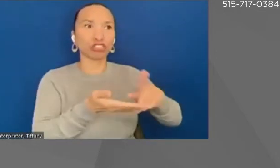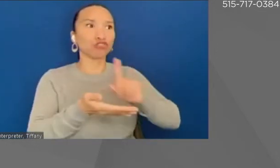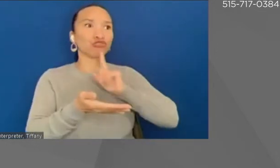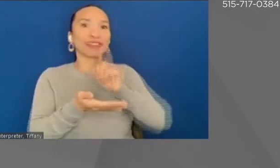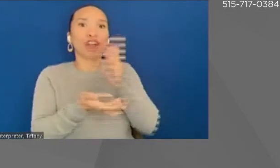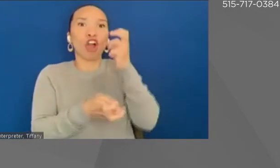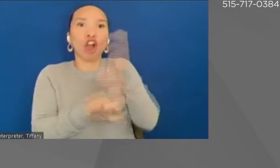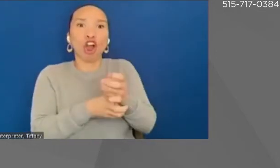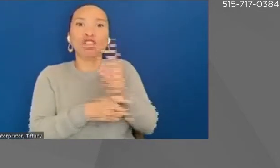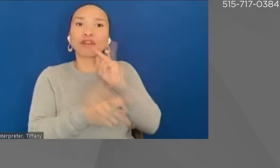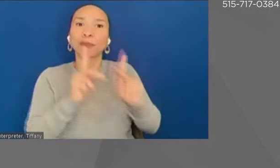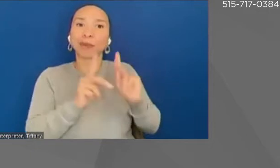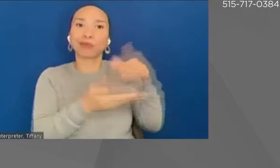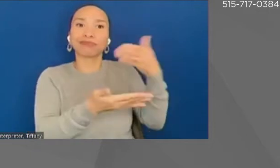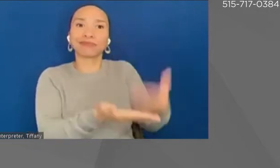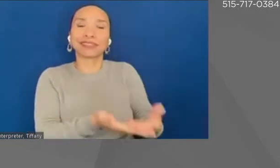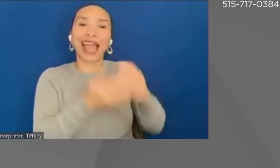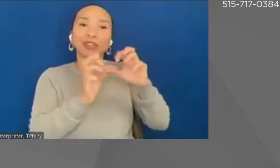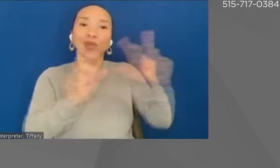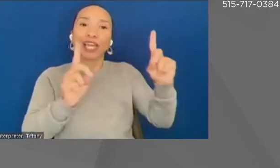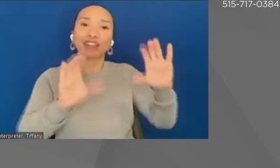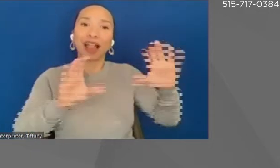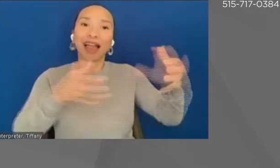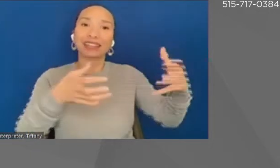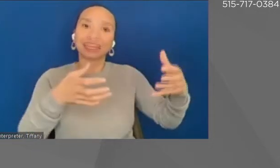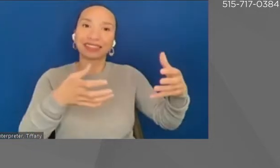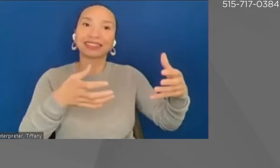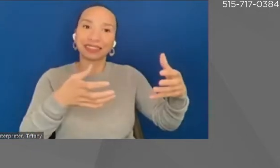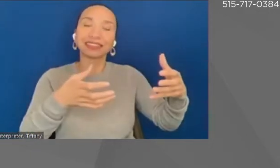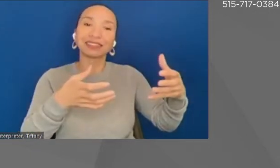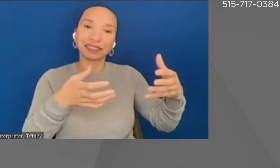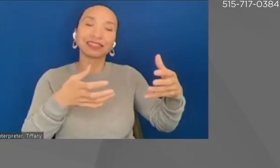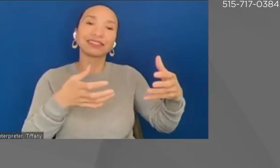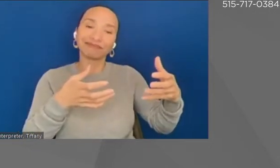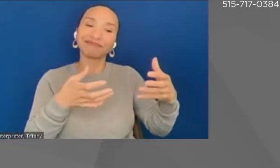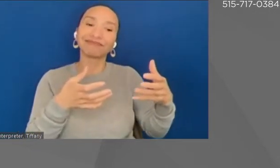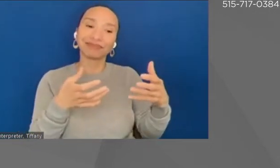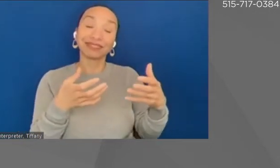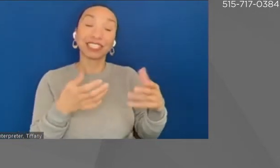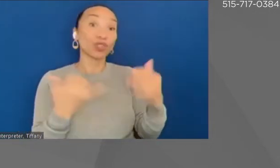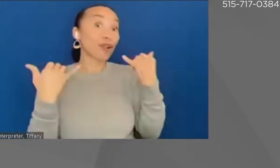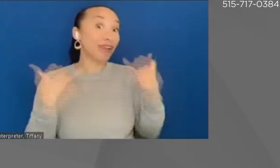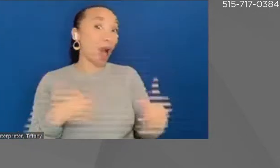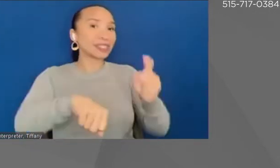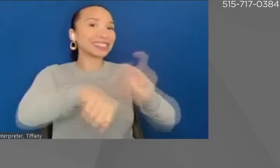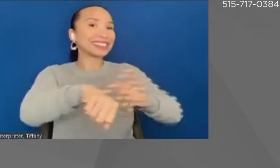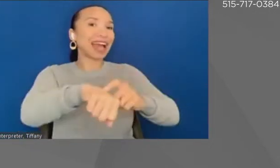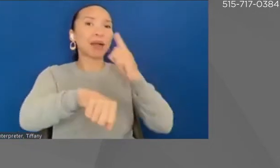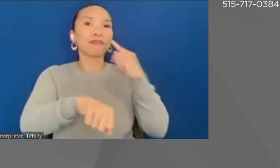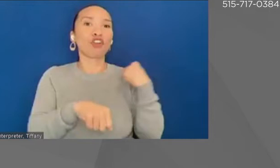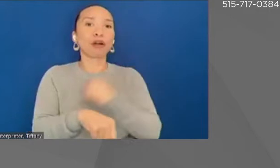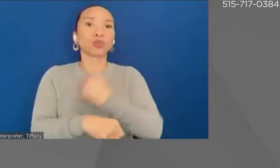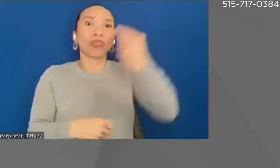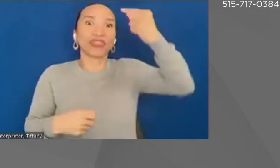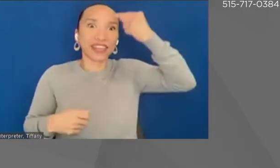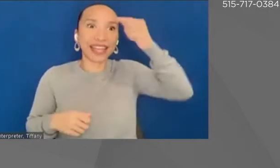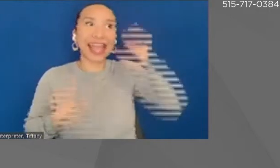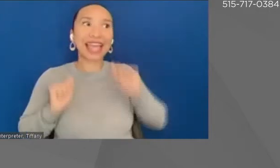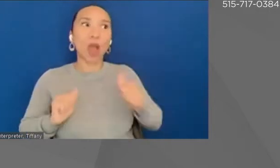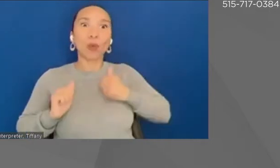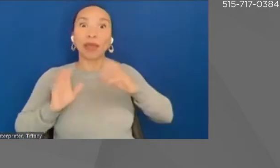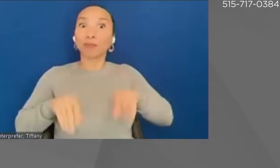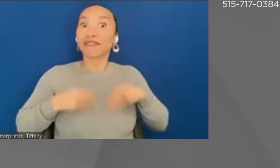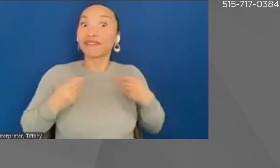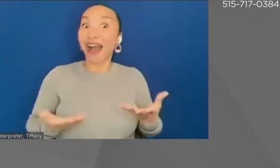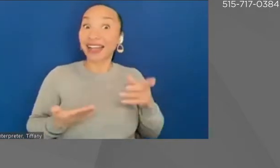education classes. And really it's really a time to think about, can we deliver this education